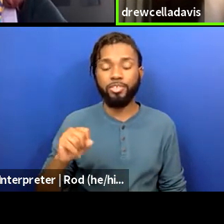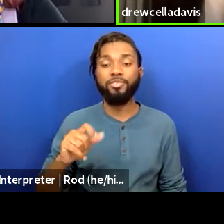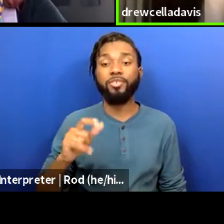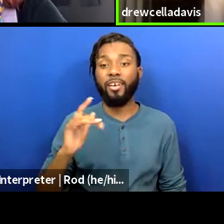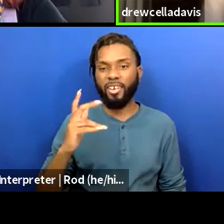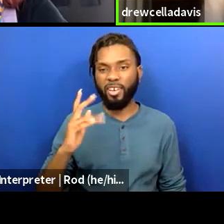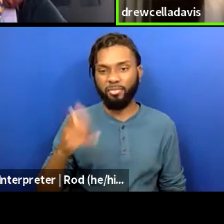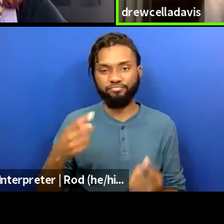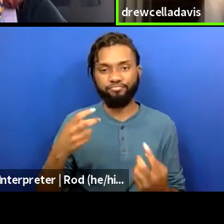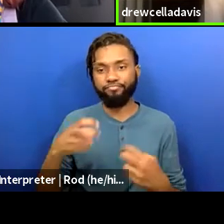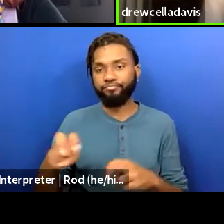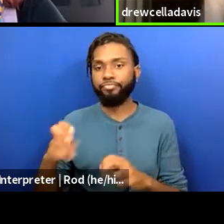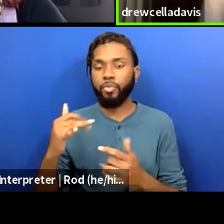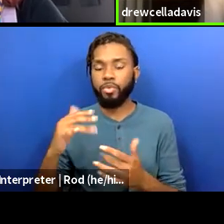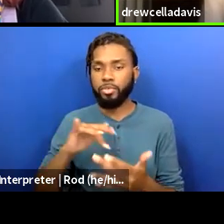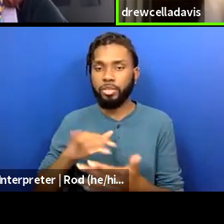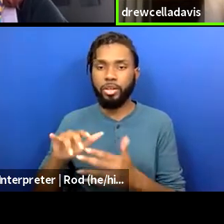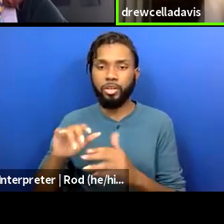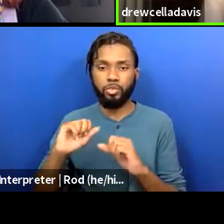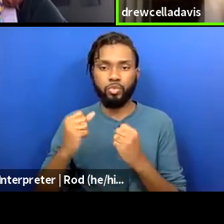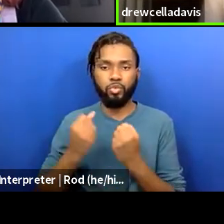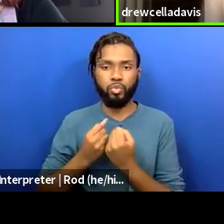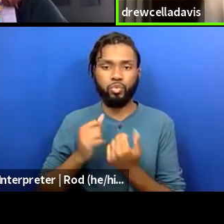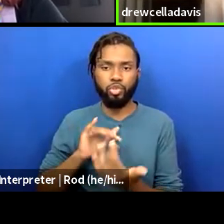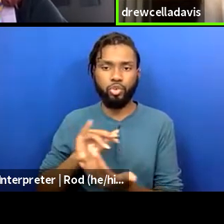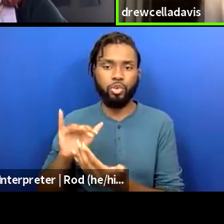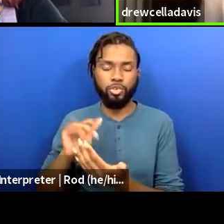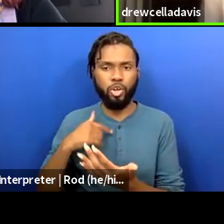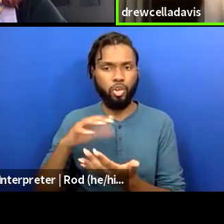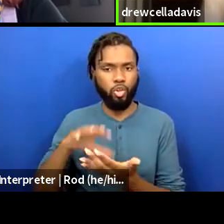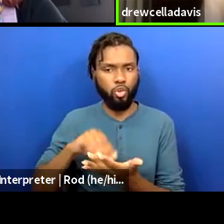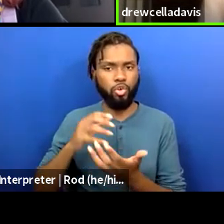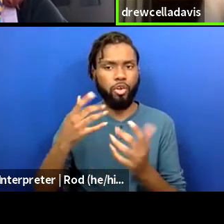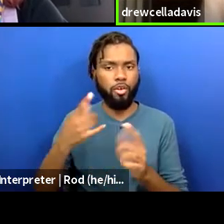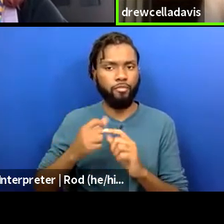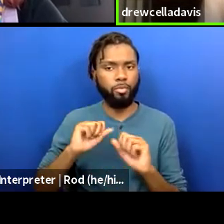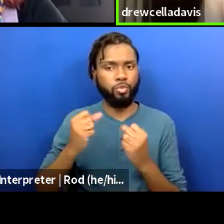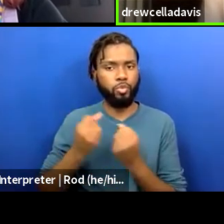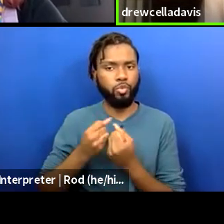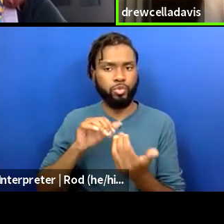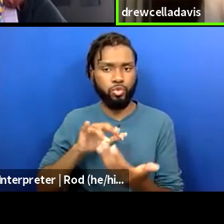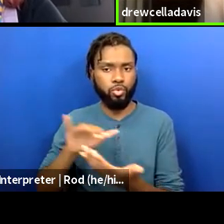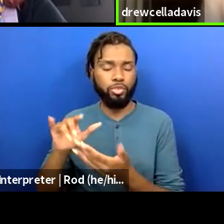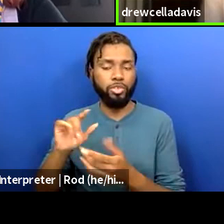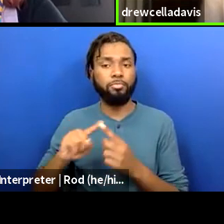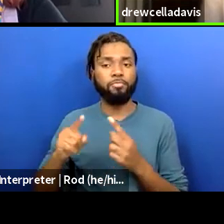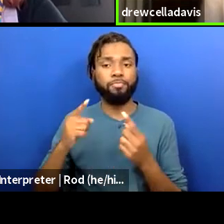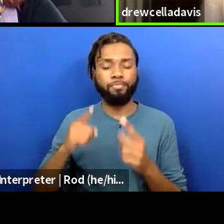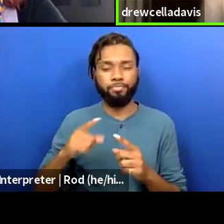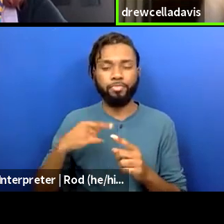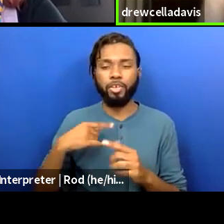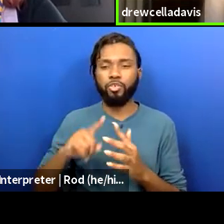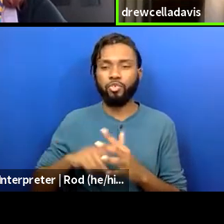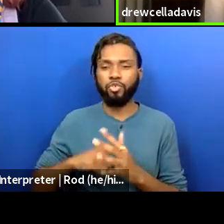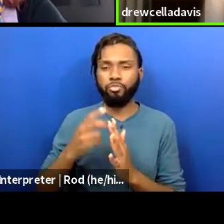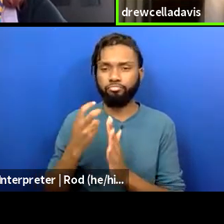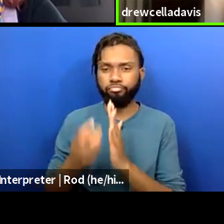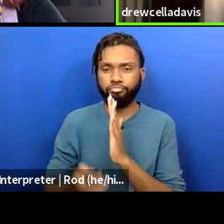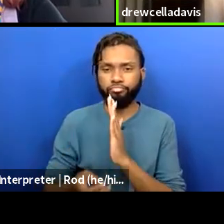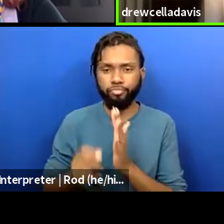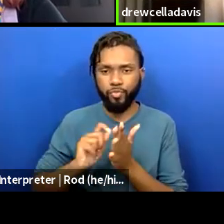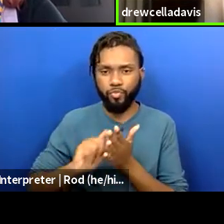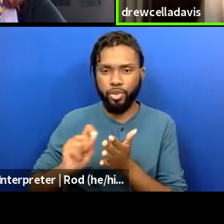lot from sociology, but then I started getting really into writing, and I